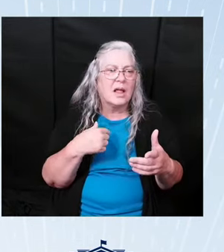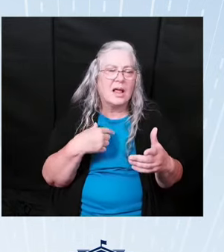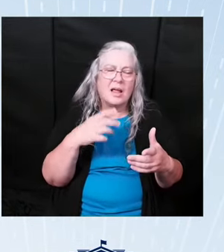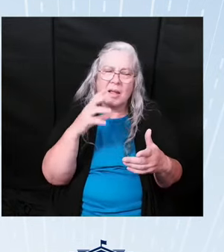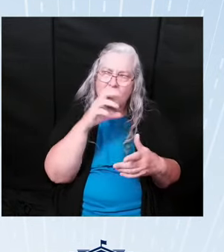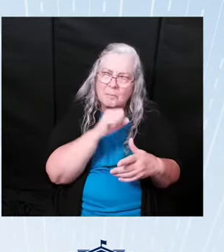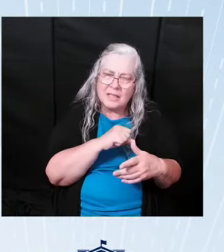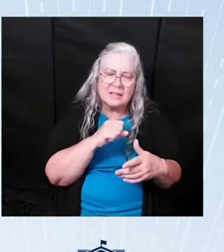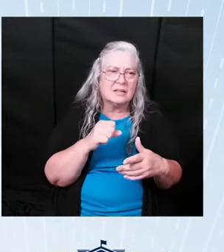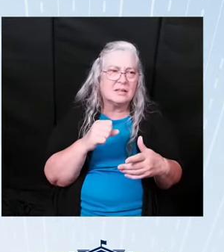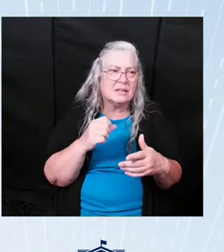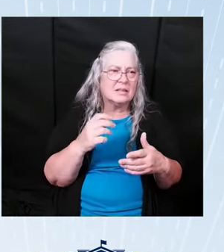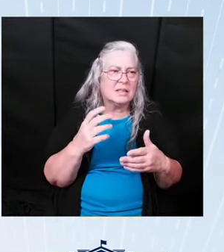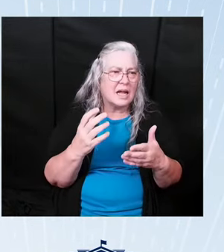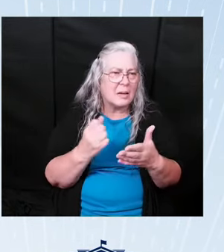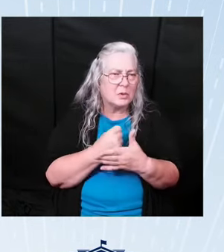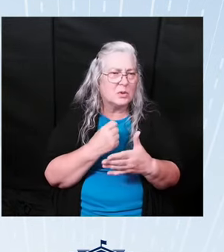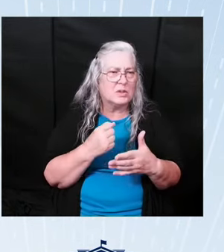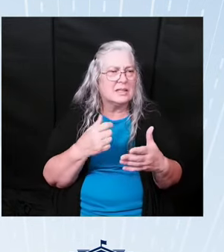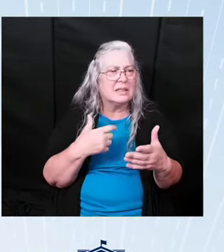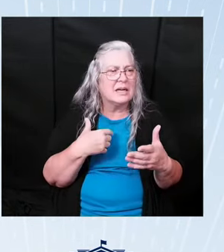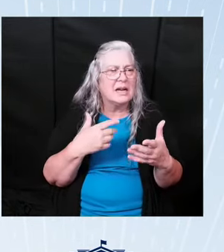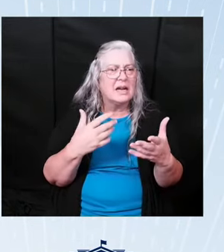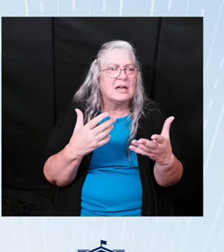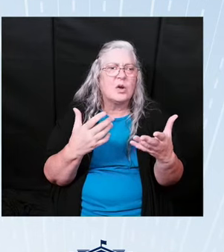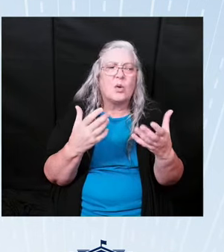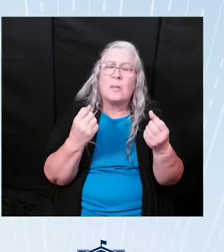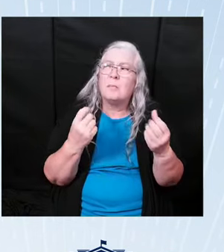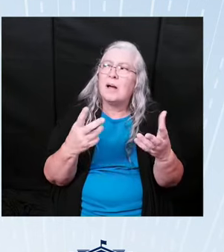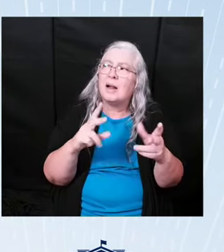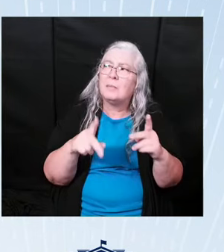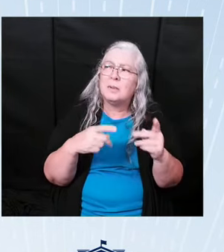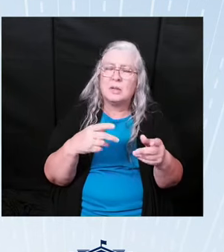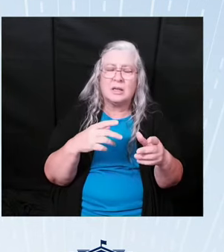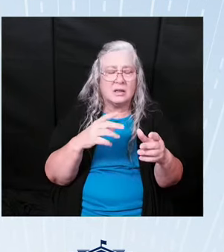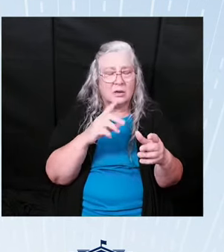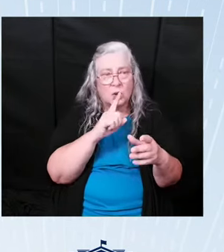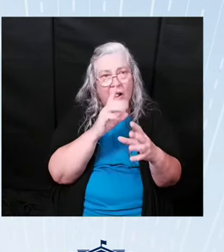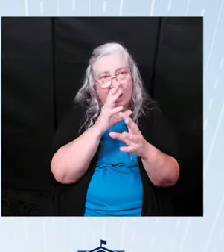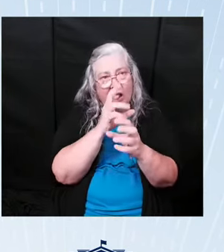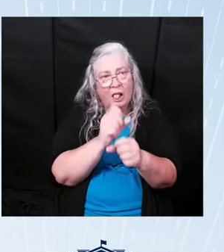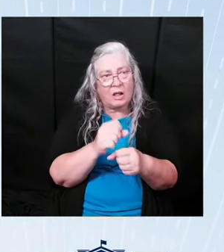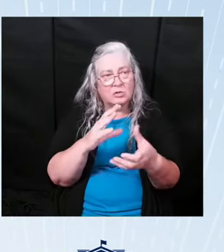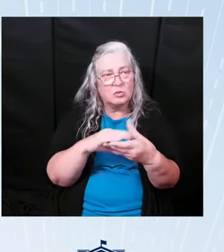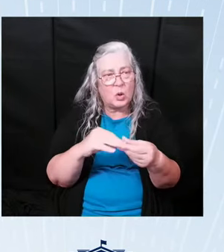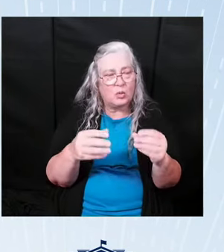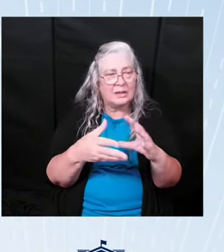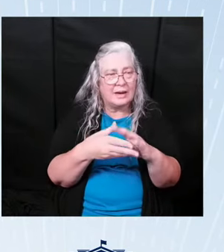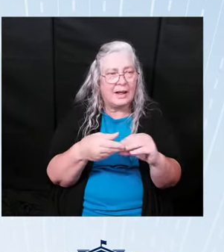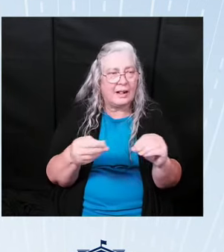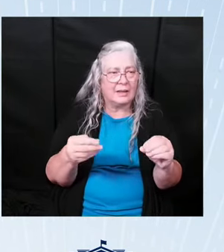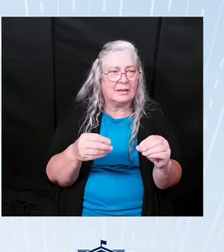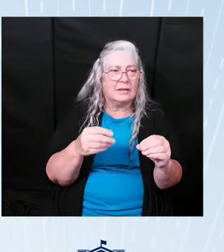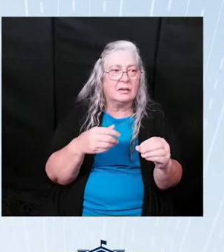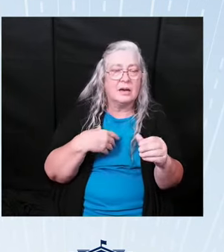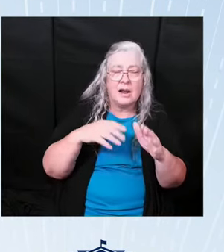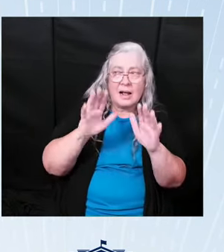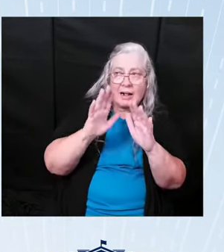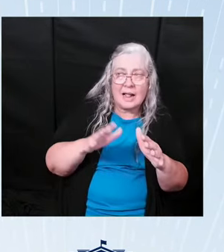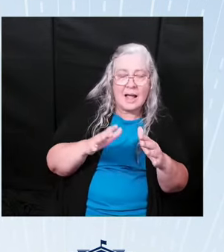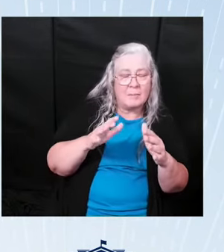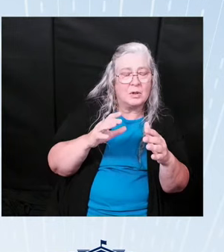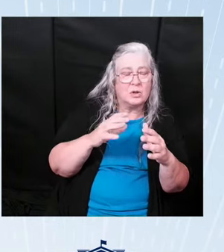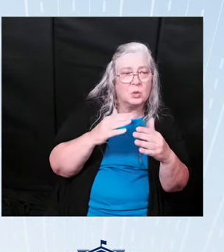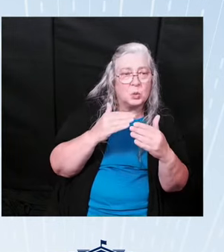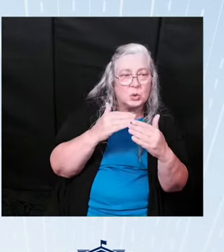climate risk and also around the opportunities and the joy that this work can bring. And so there have been a few